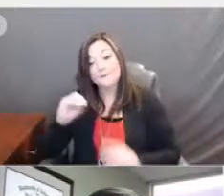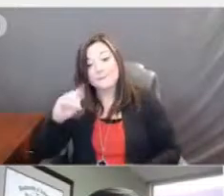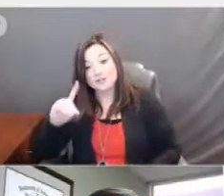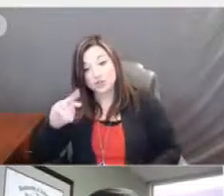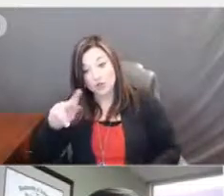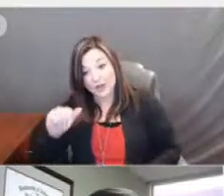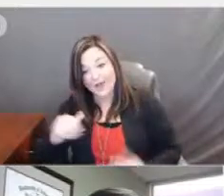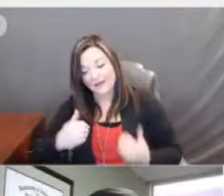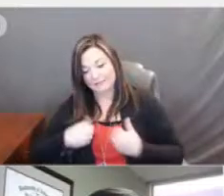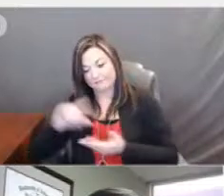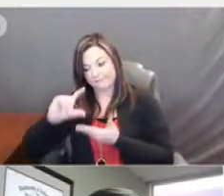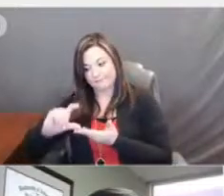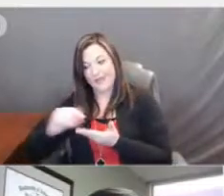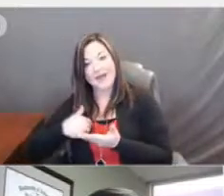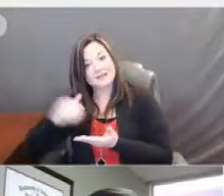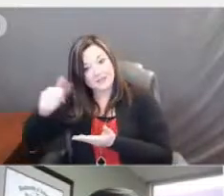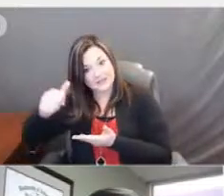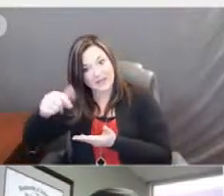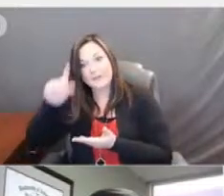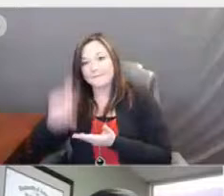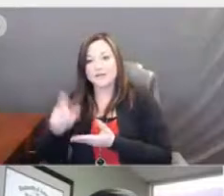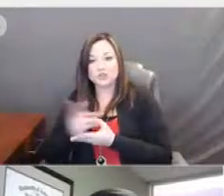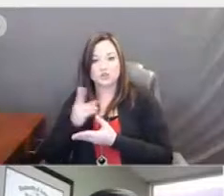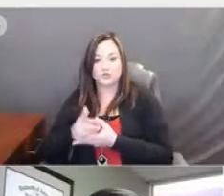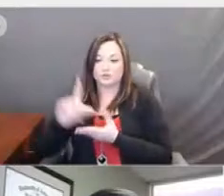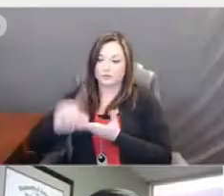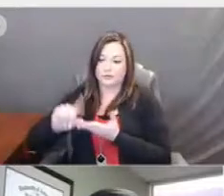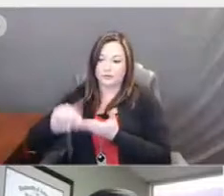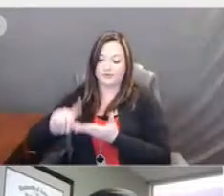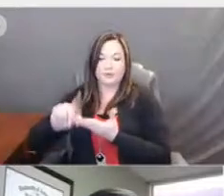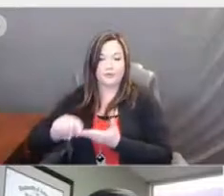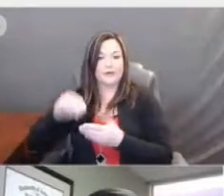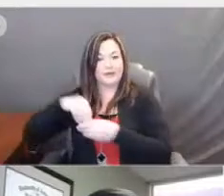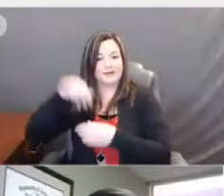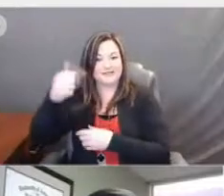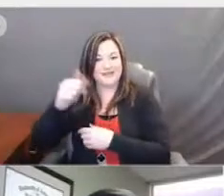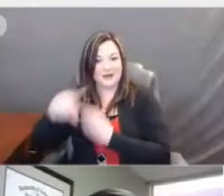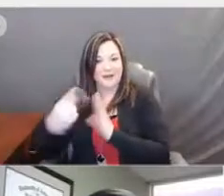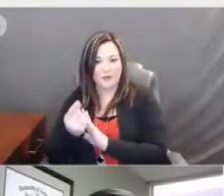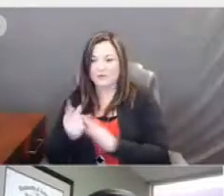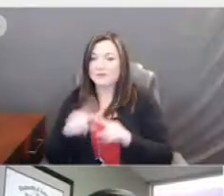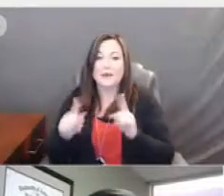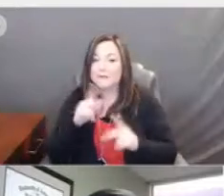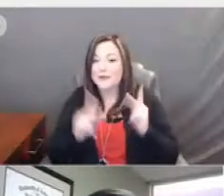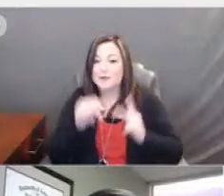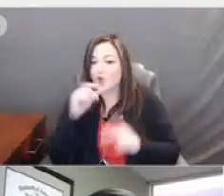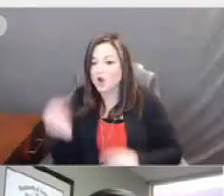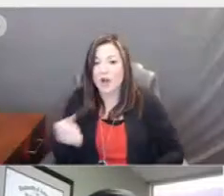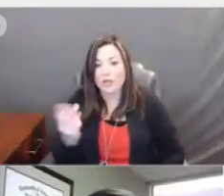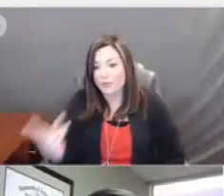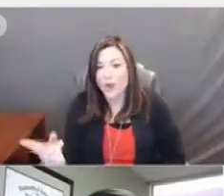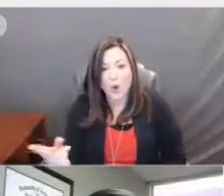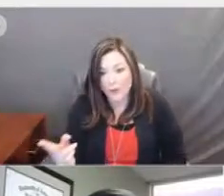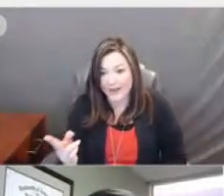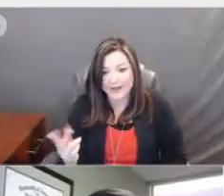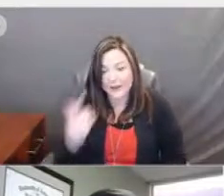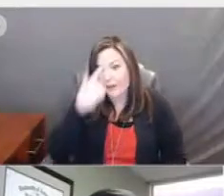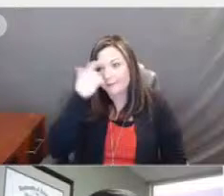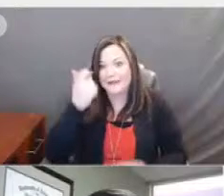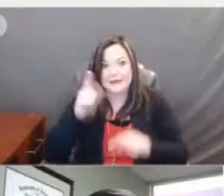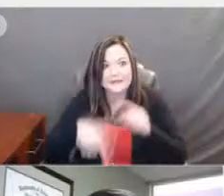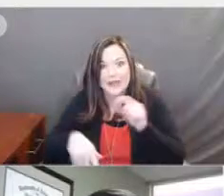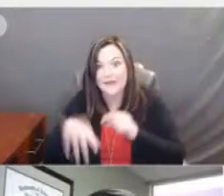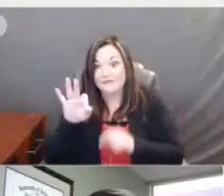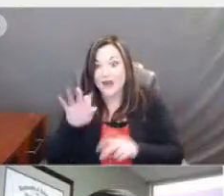10 doses, and you have to use them all within 10 hours. But people are not throwing them out because they can't find people.